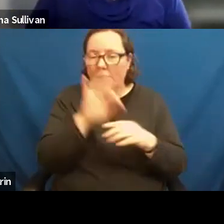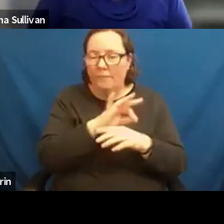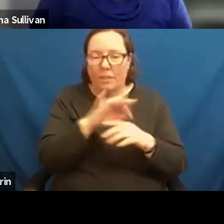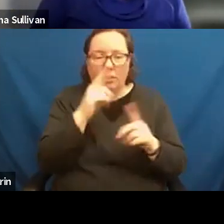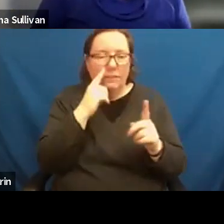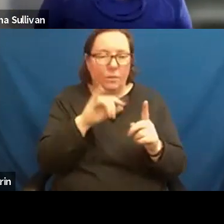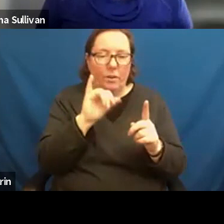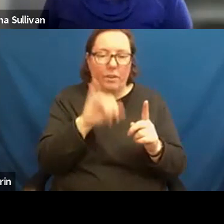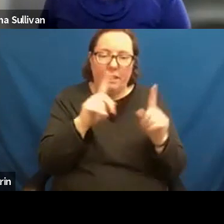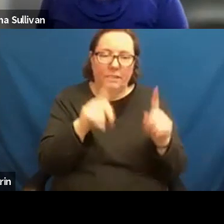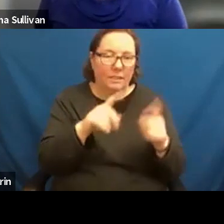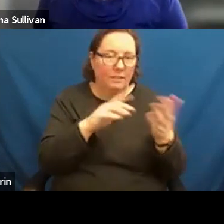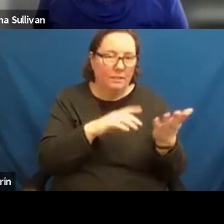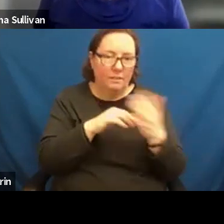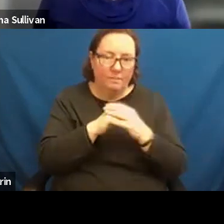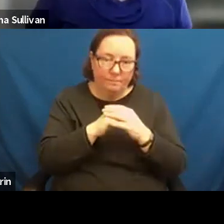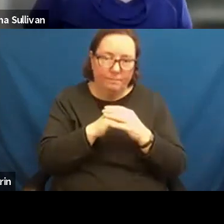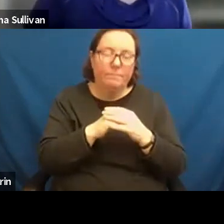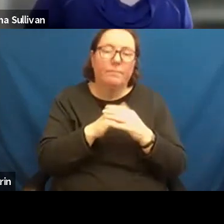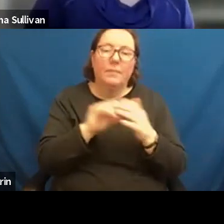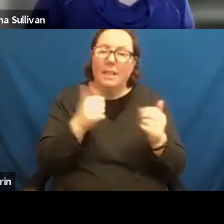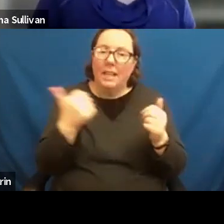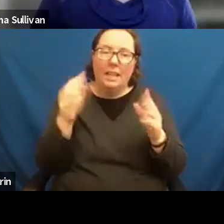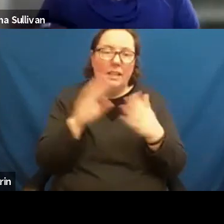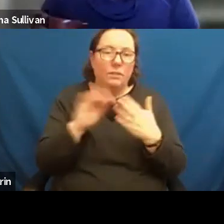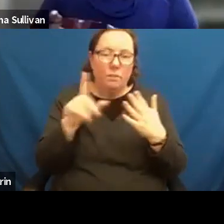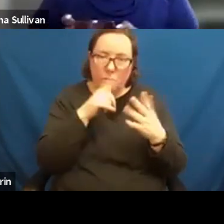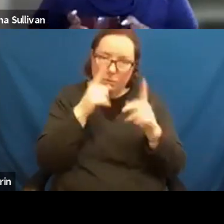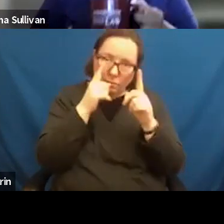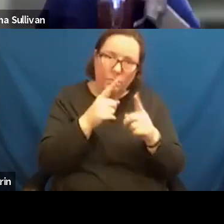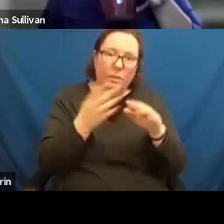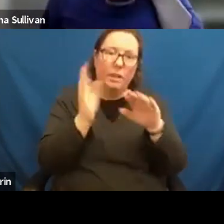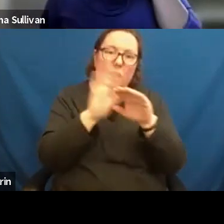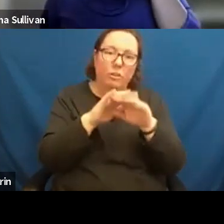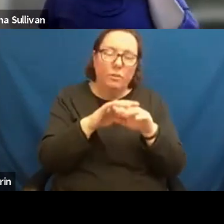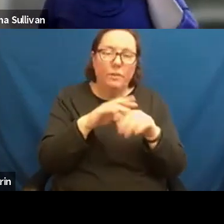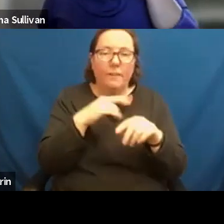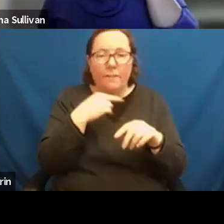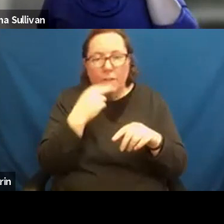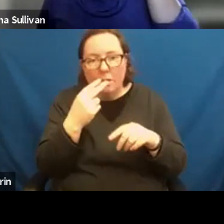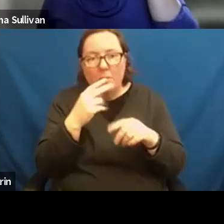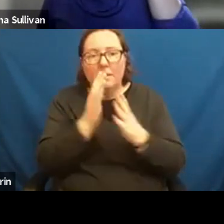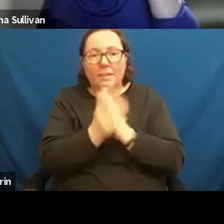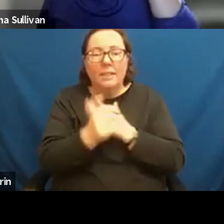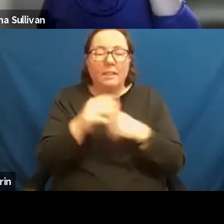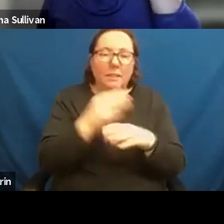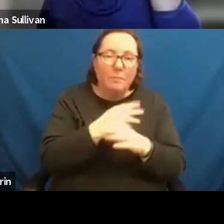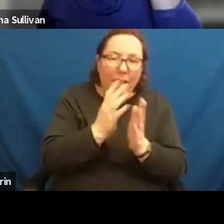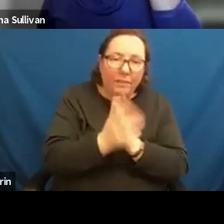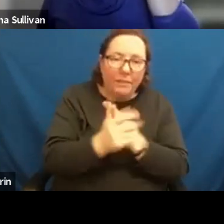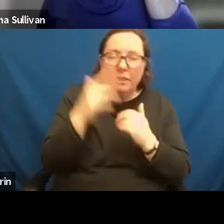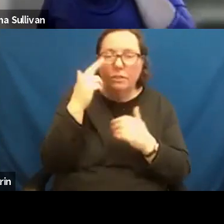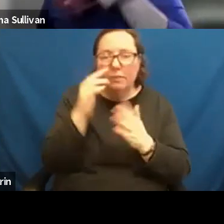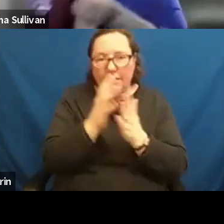these tests serve. Any student who works on improving verbal, reasoning, and mathematical skills will do well